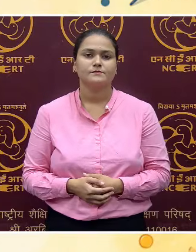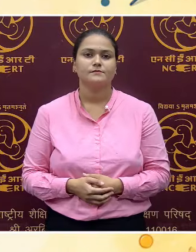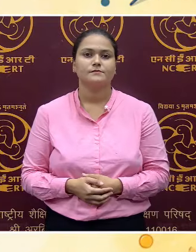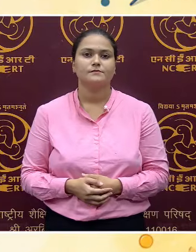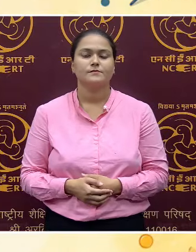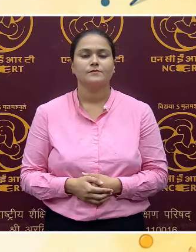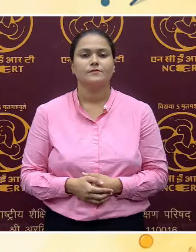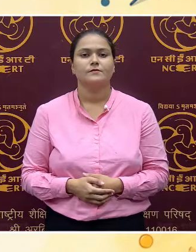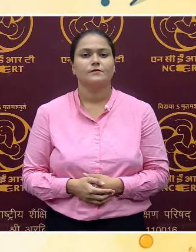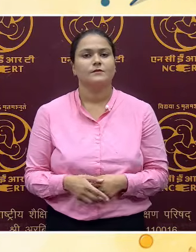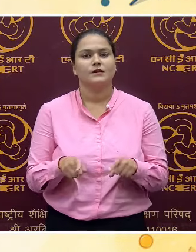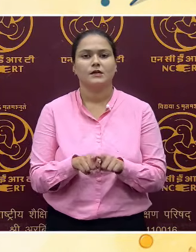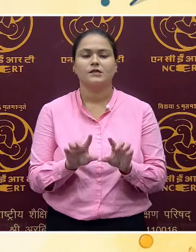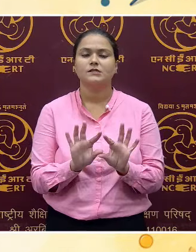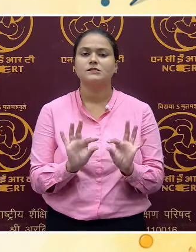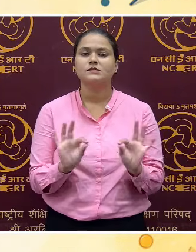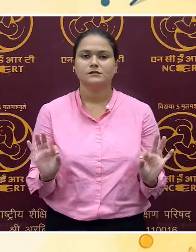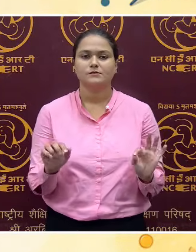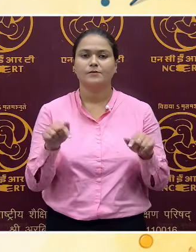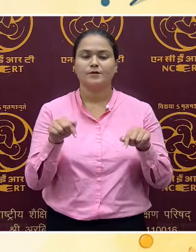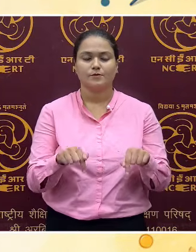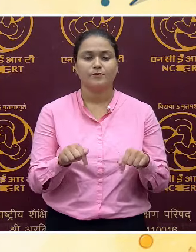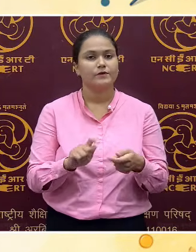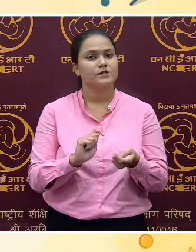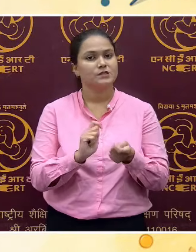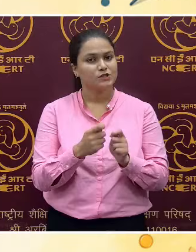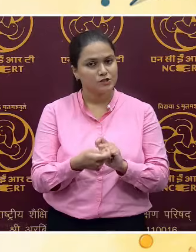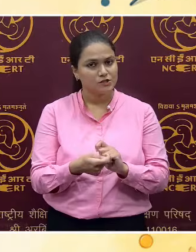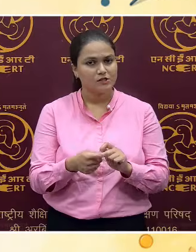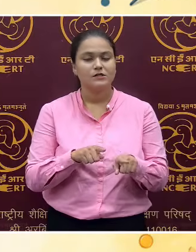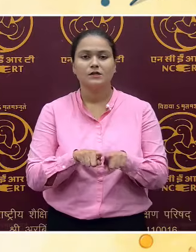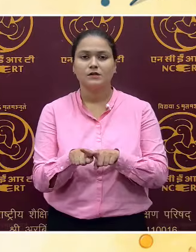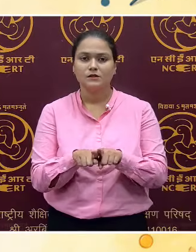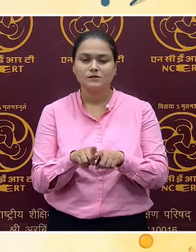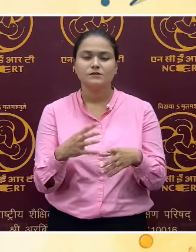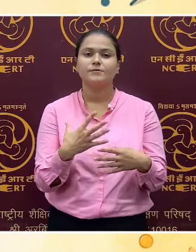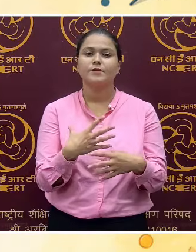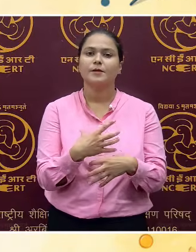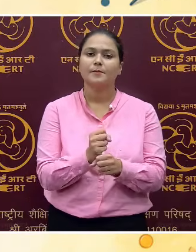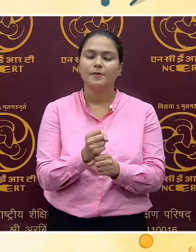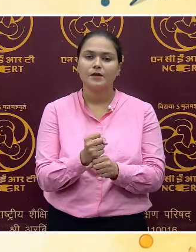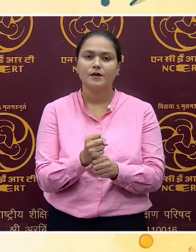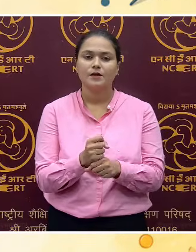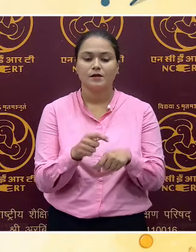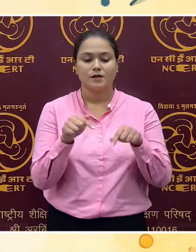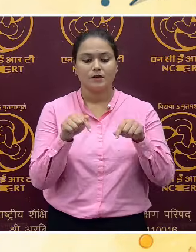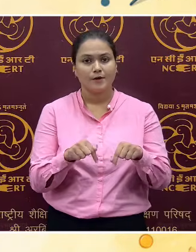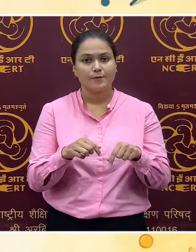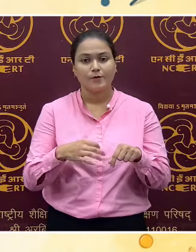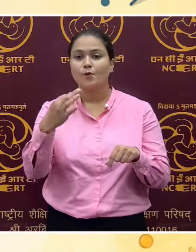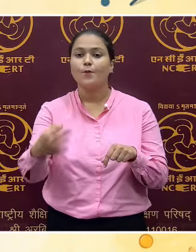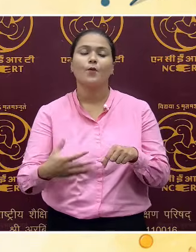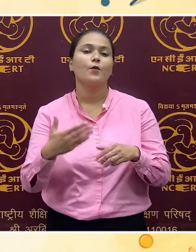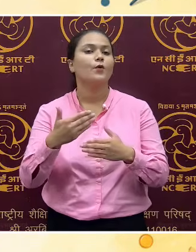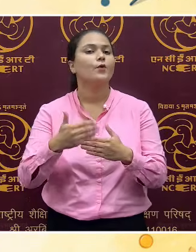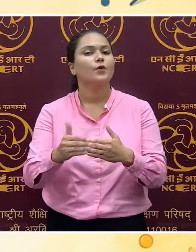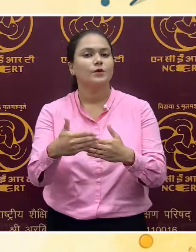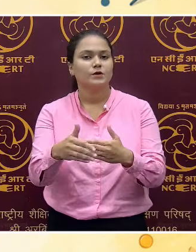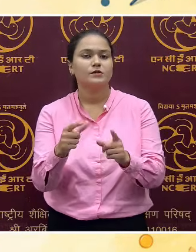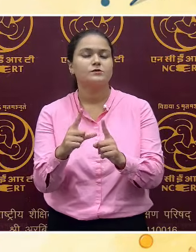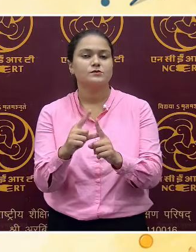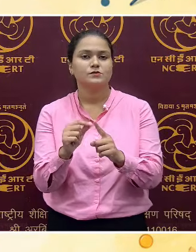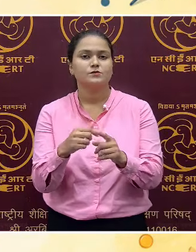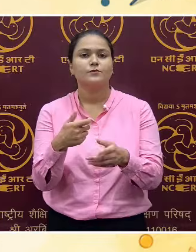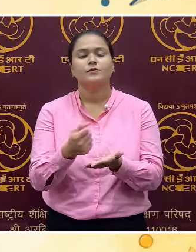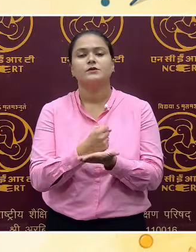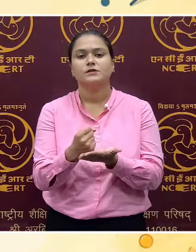This is also in simple present. We can change the tense also. So for example, we can make it present continuous tense. Then we will